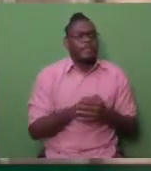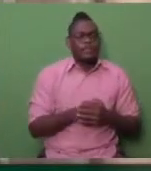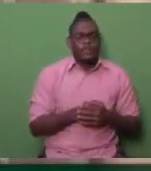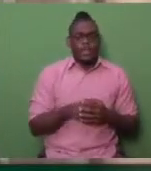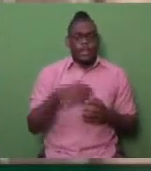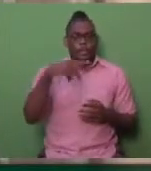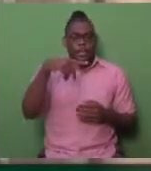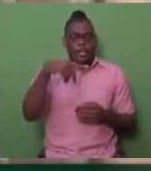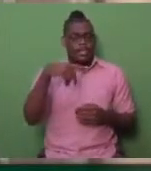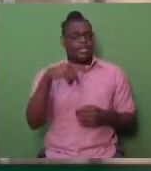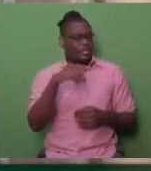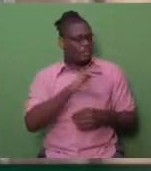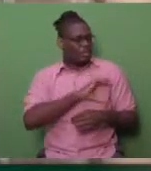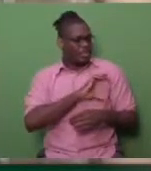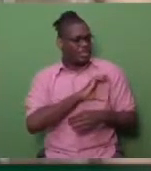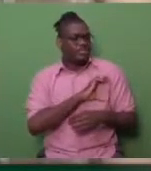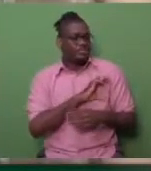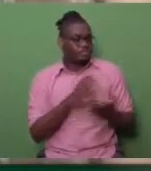the government is paying